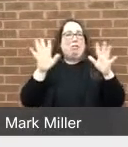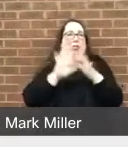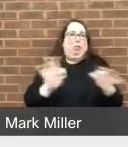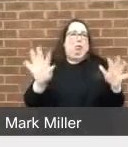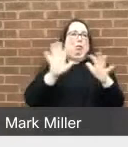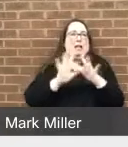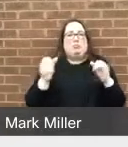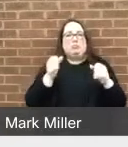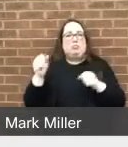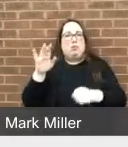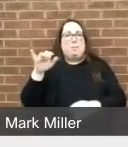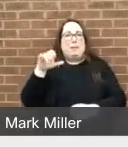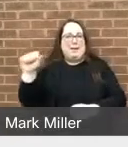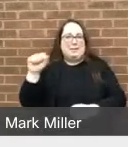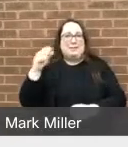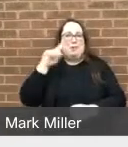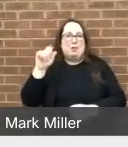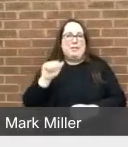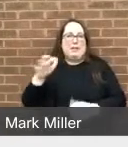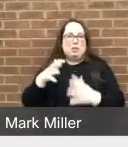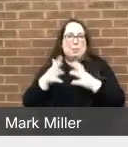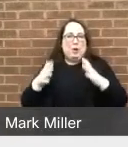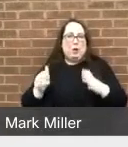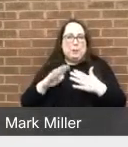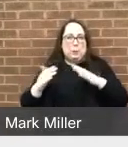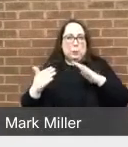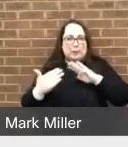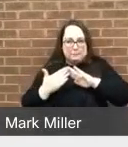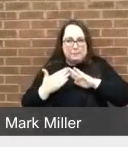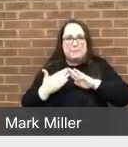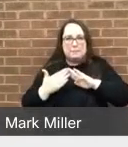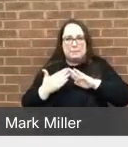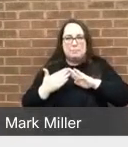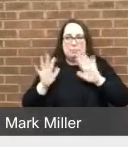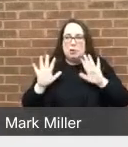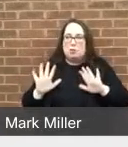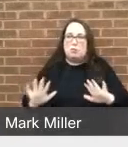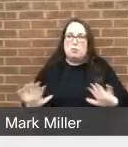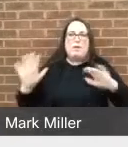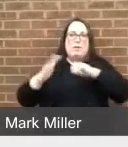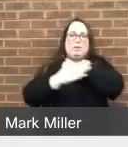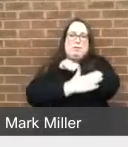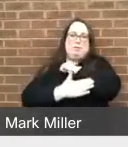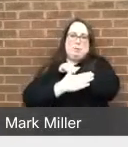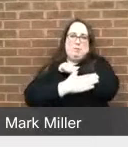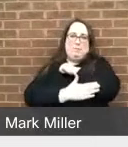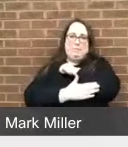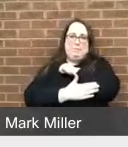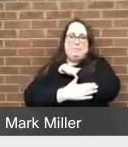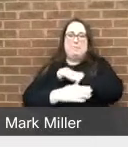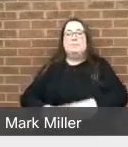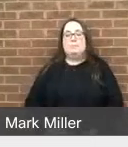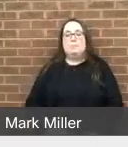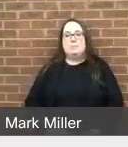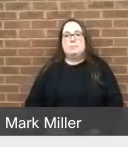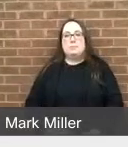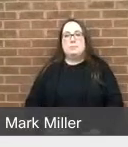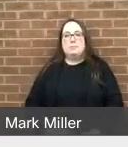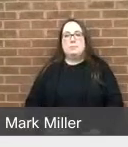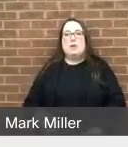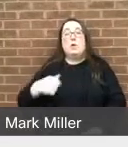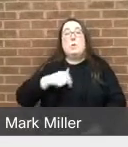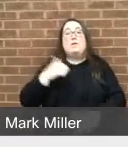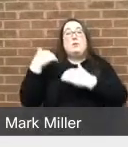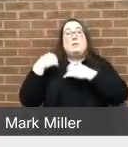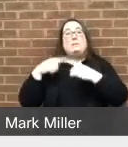bias toward the Asian American community around the nation. We have a responsibility to ensure